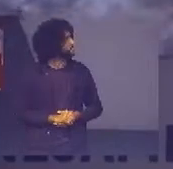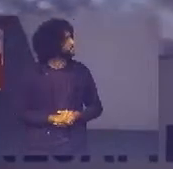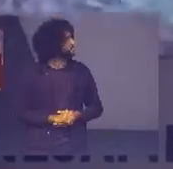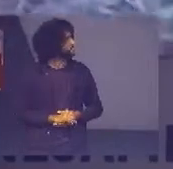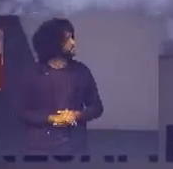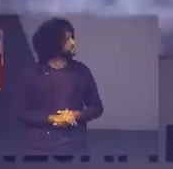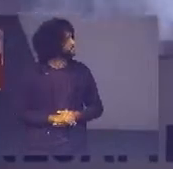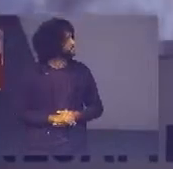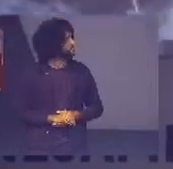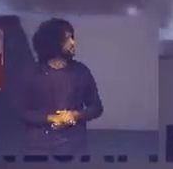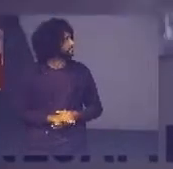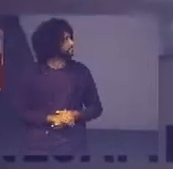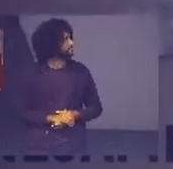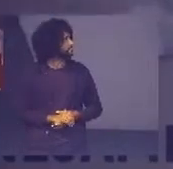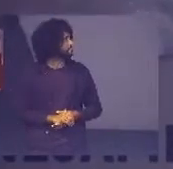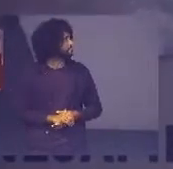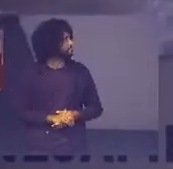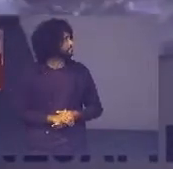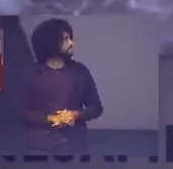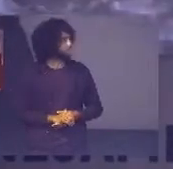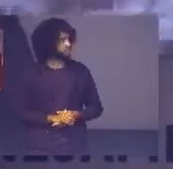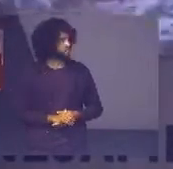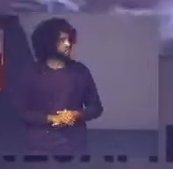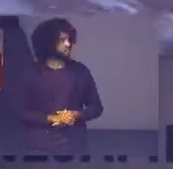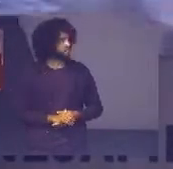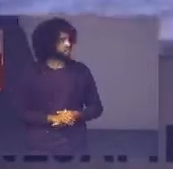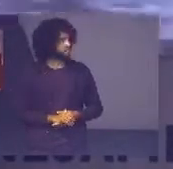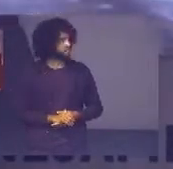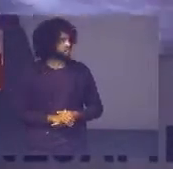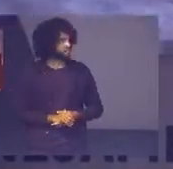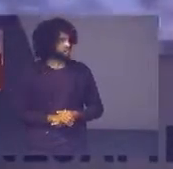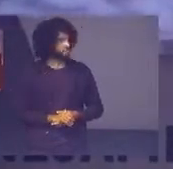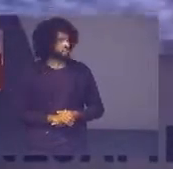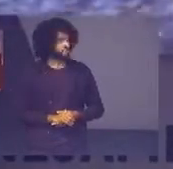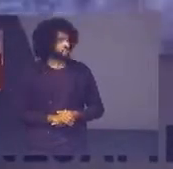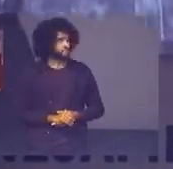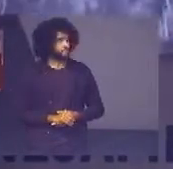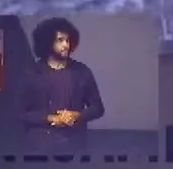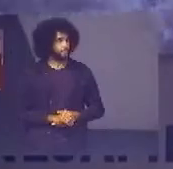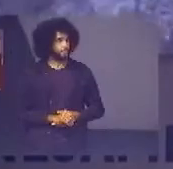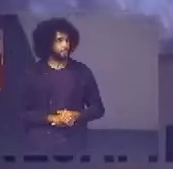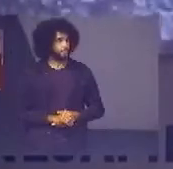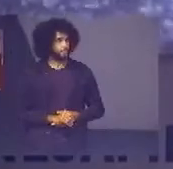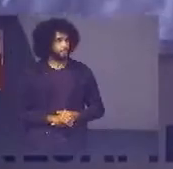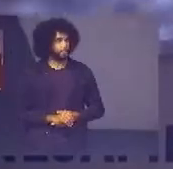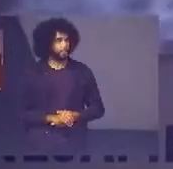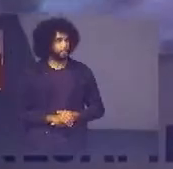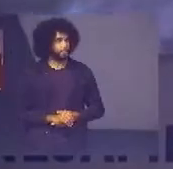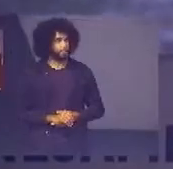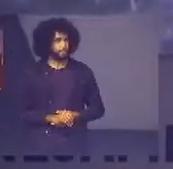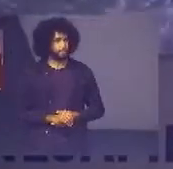I'm just sitting here I got time